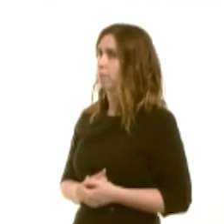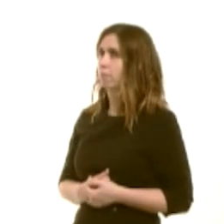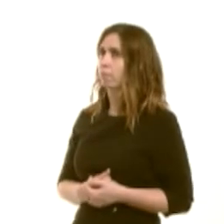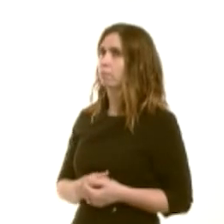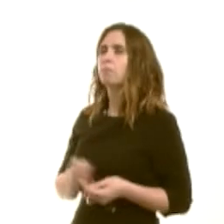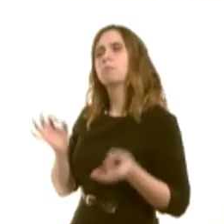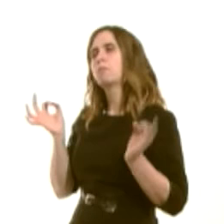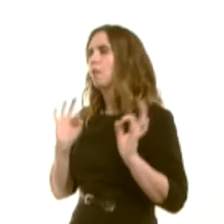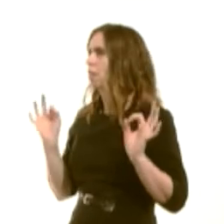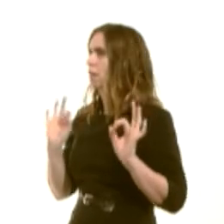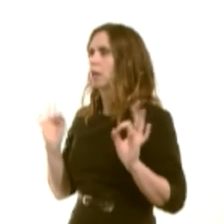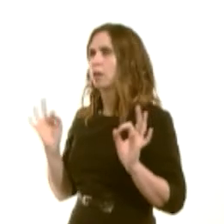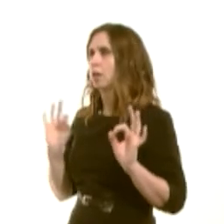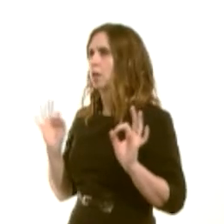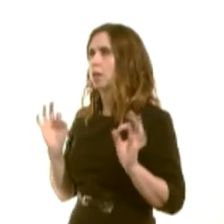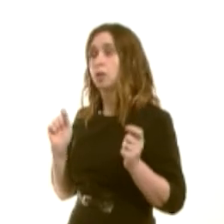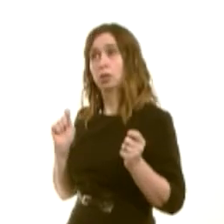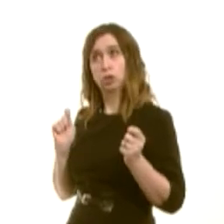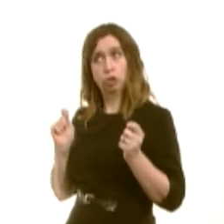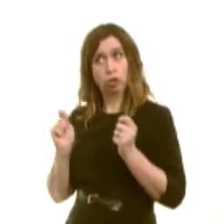has changed